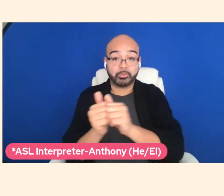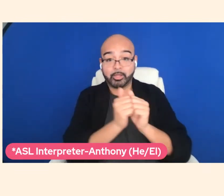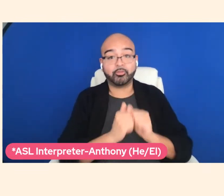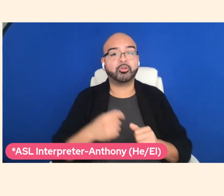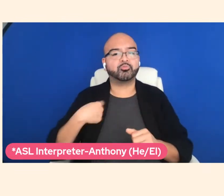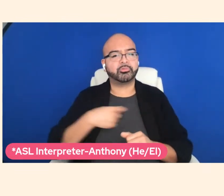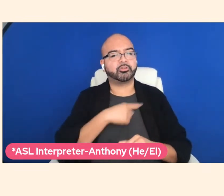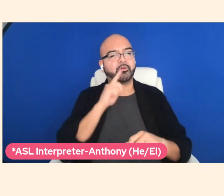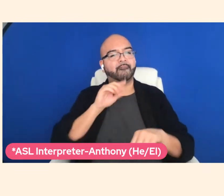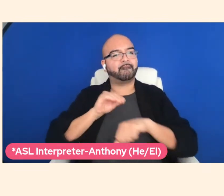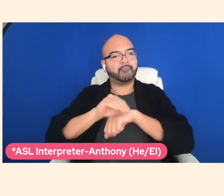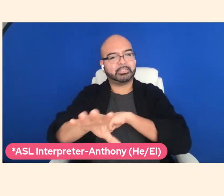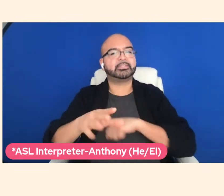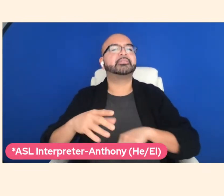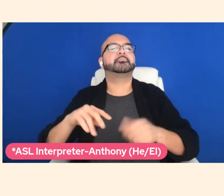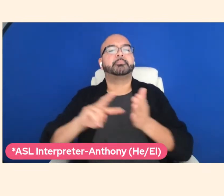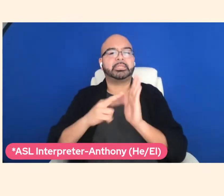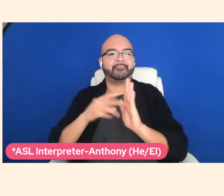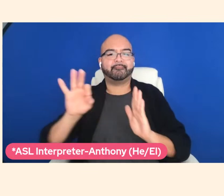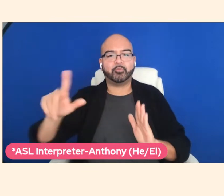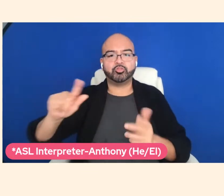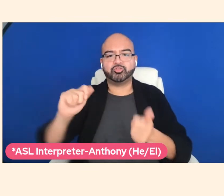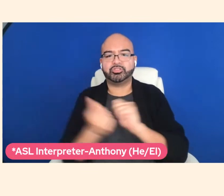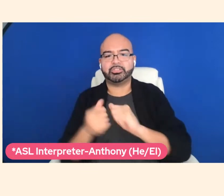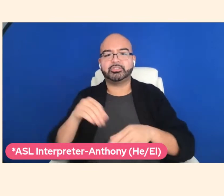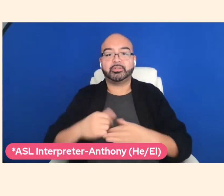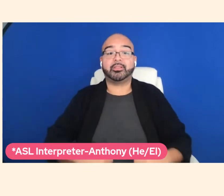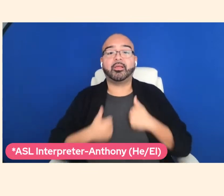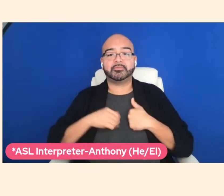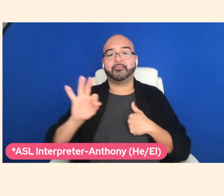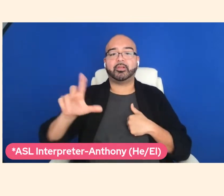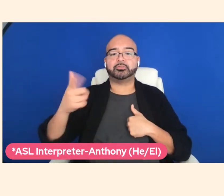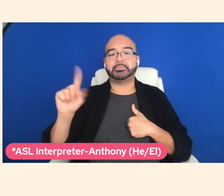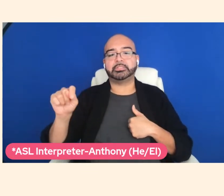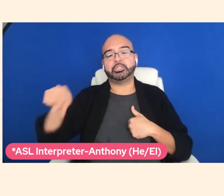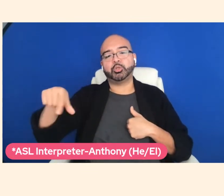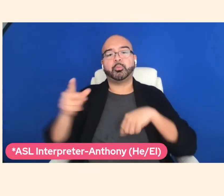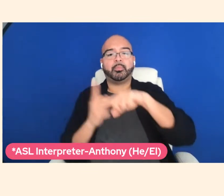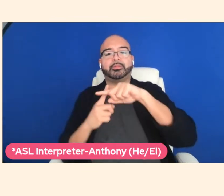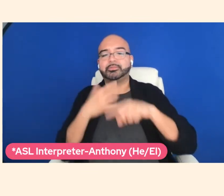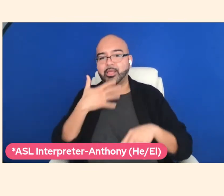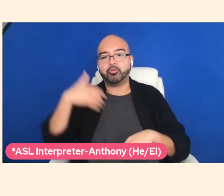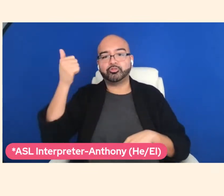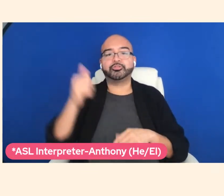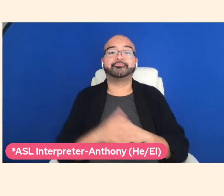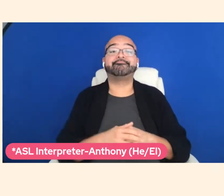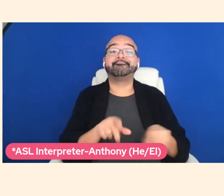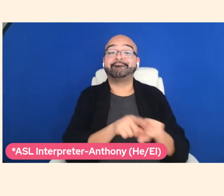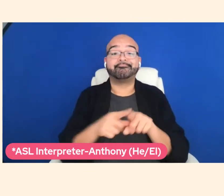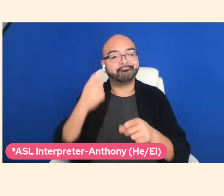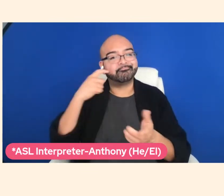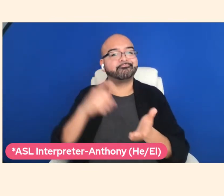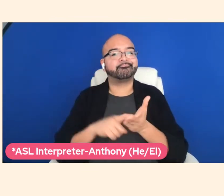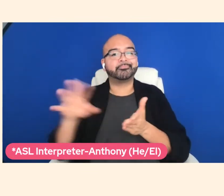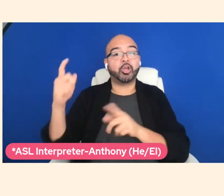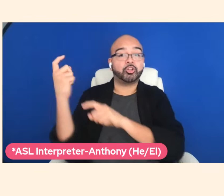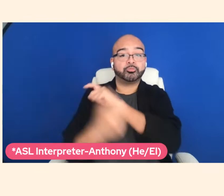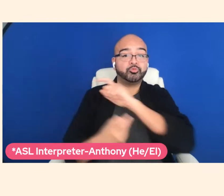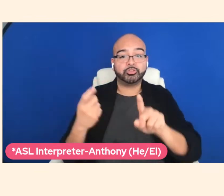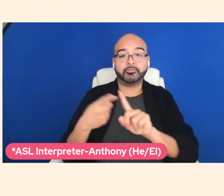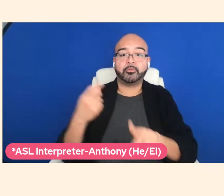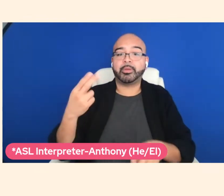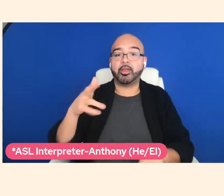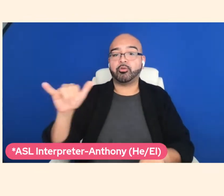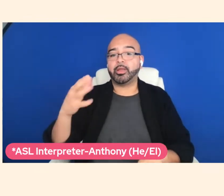affecting meaningful change in the lives of LGBTQ plus elders. We must also acknowledge the generous contribution of the Harry and Jeanette